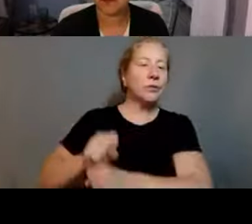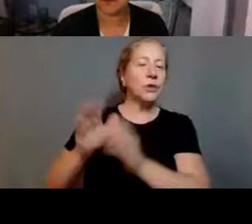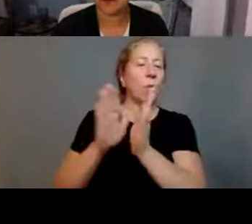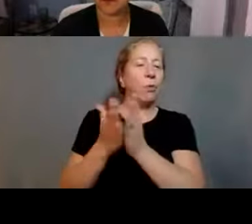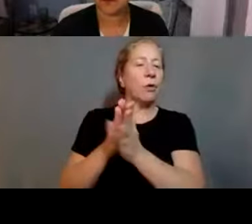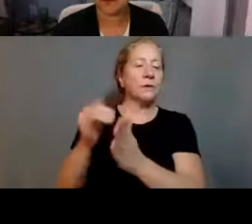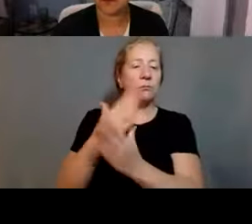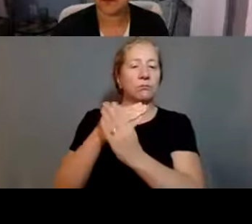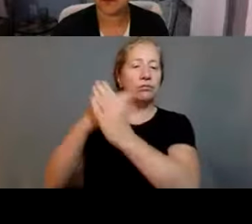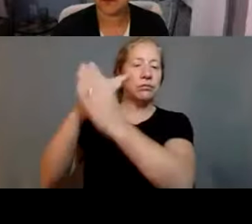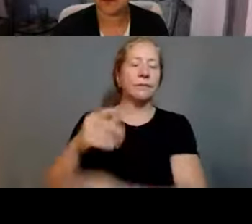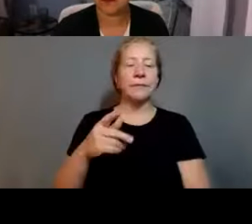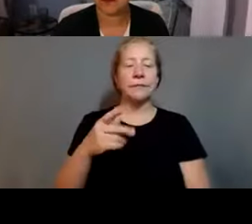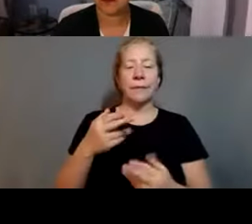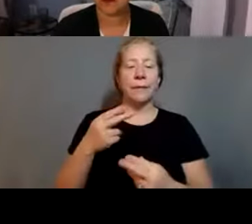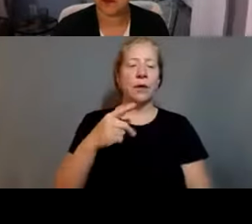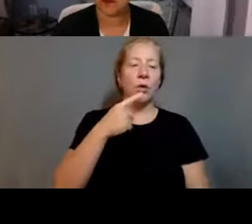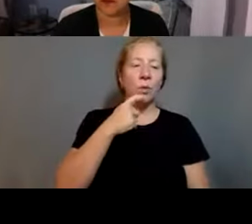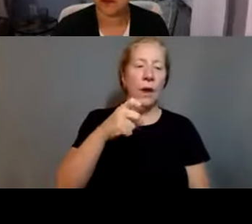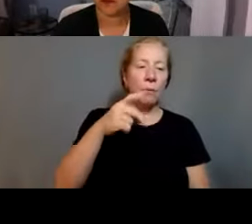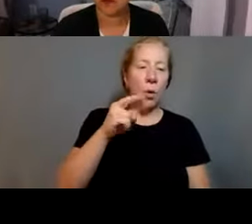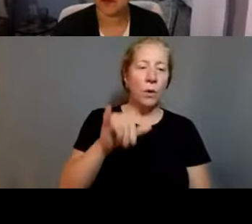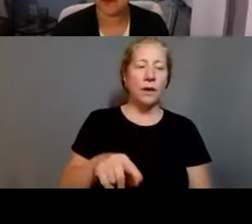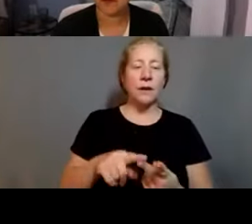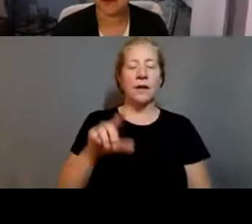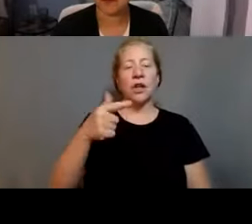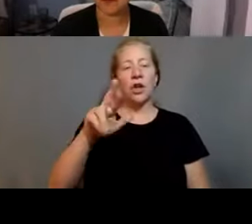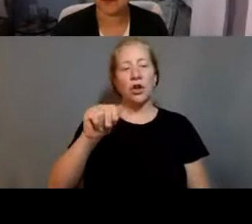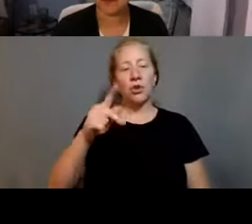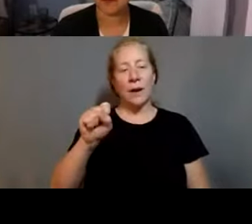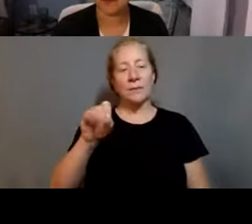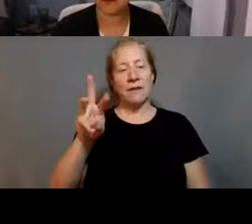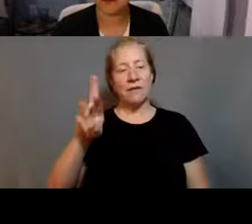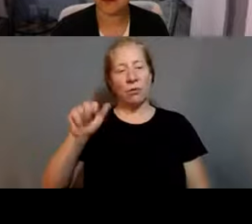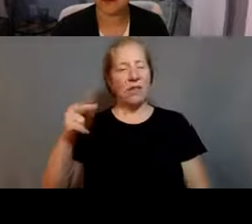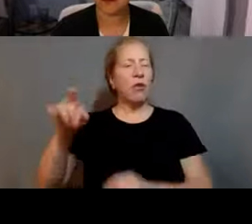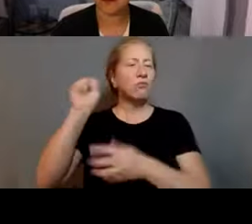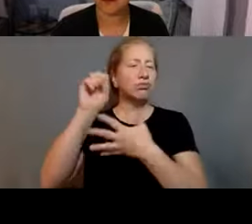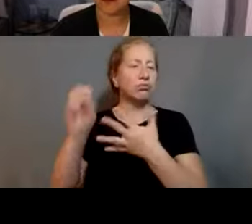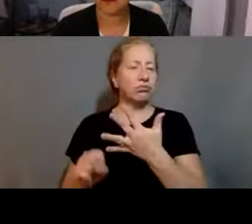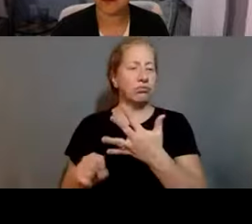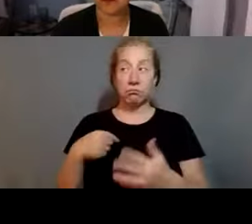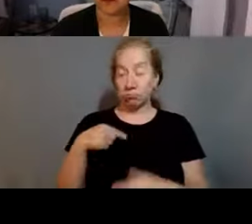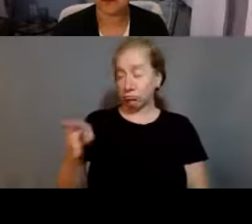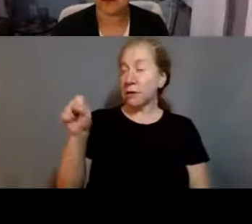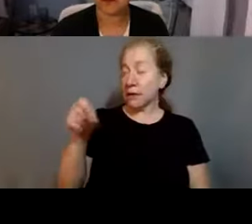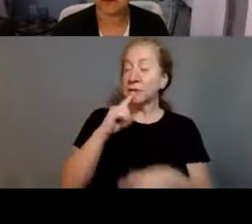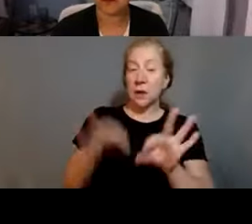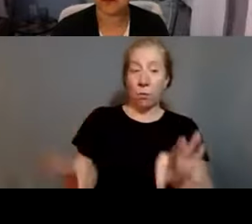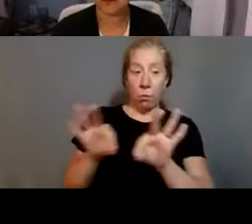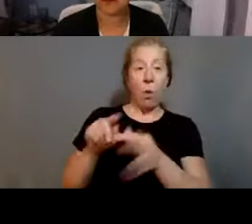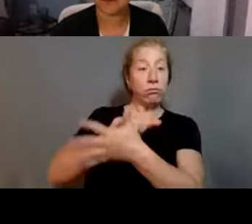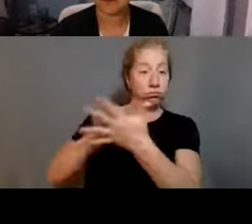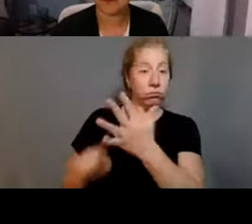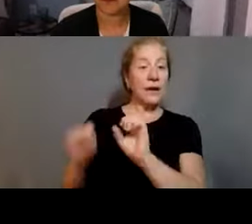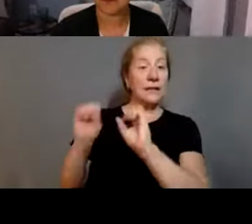the Red Pony, Grapes of Wrath, and she just, she was listening to all of them. And I said, well, I do agree it's important to teach them,